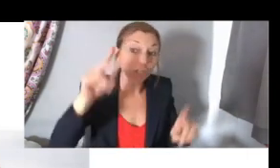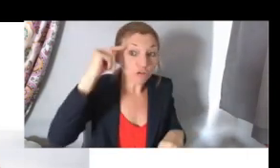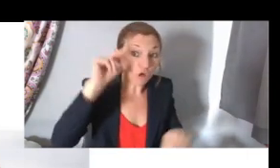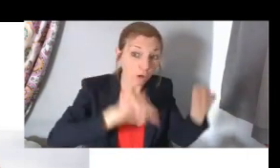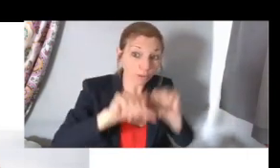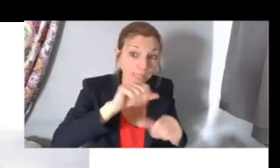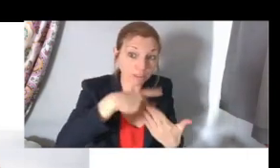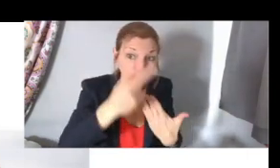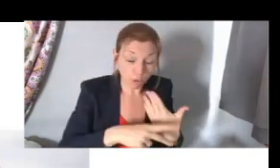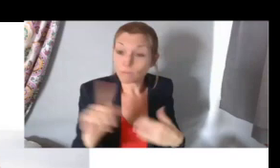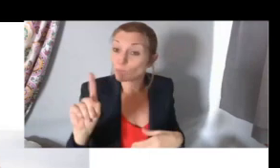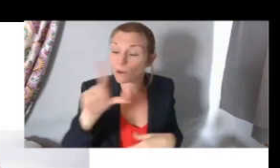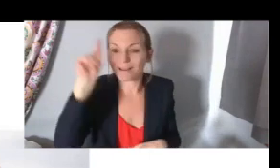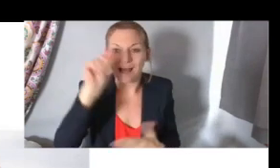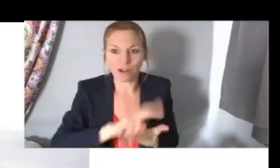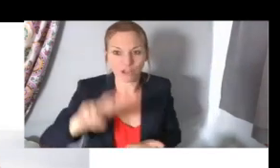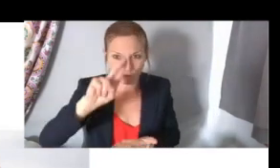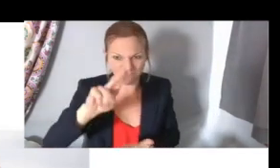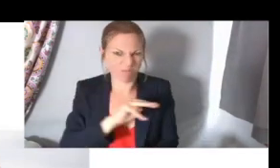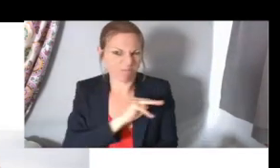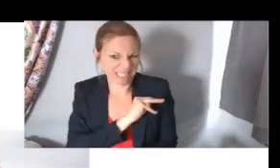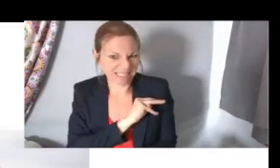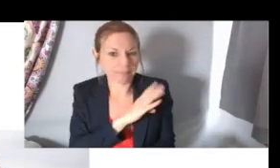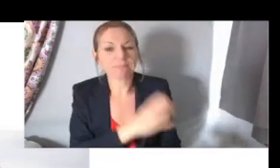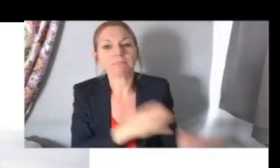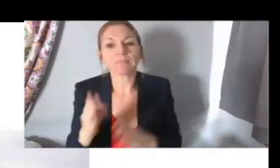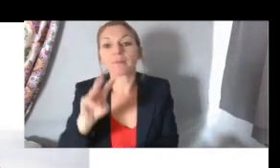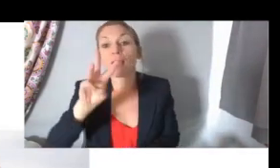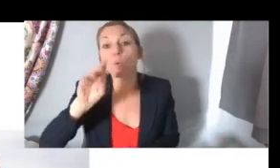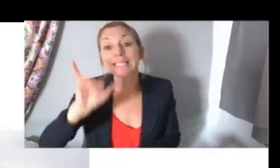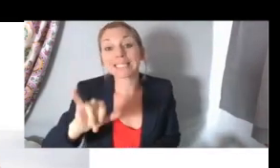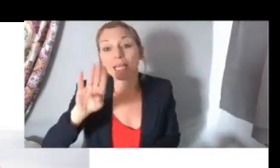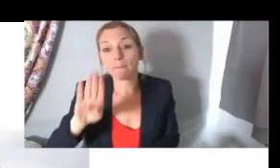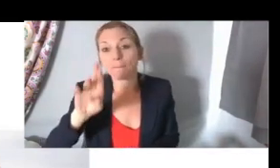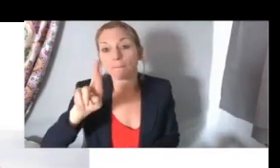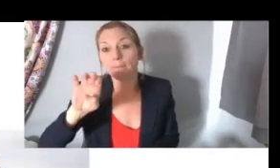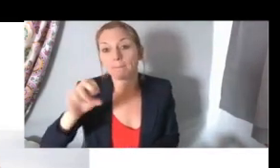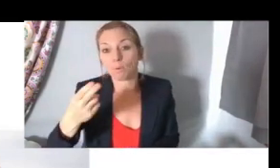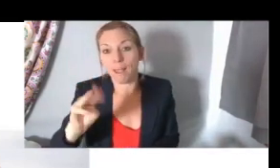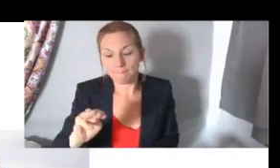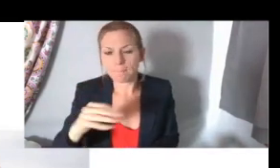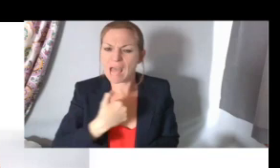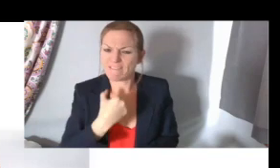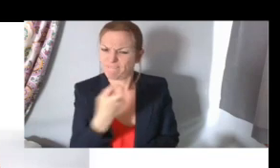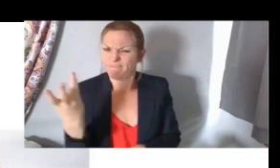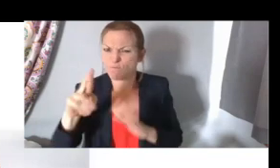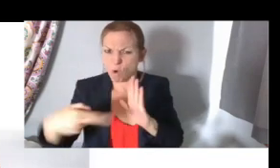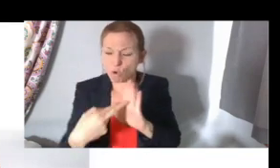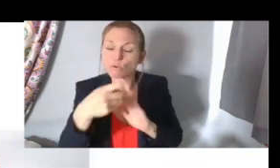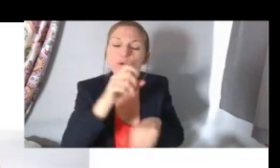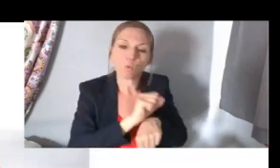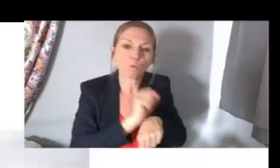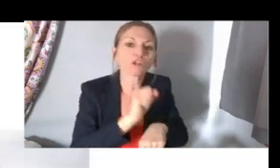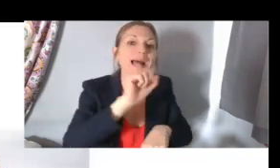Gallaudet University. Next, we have Wendy Brehm, and Wendy works cross-functionally at the National Center for